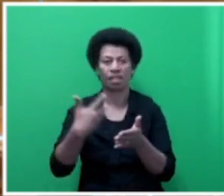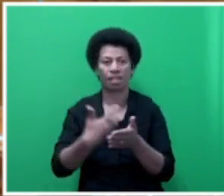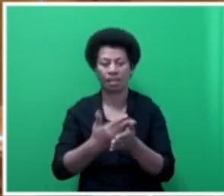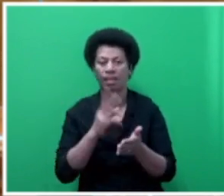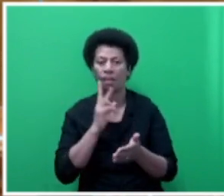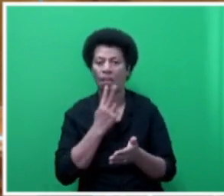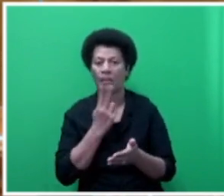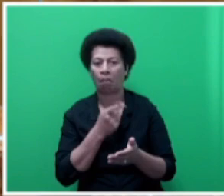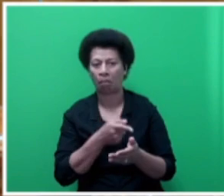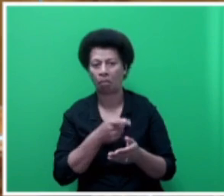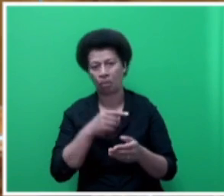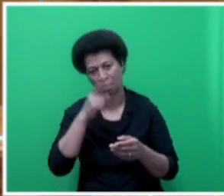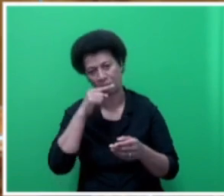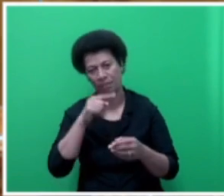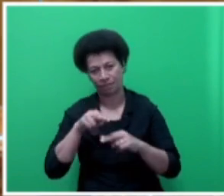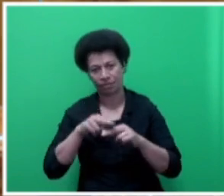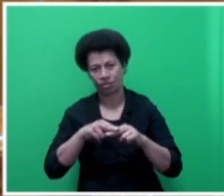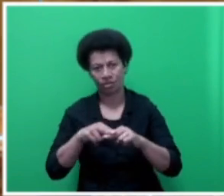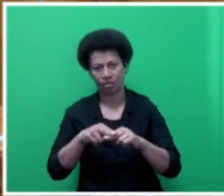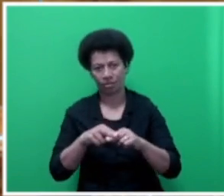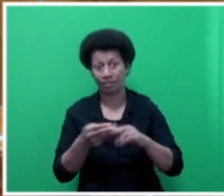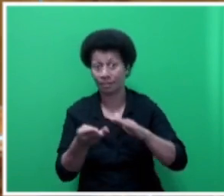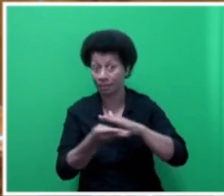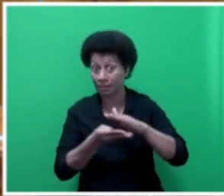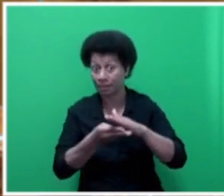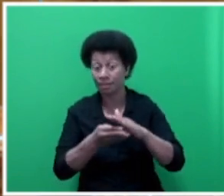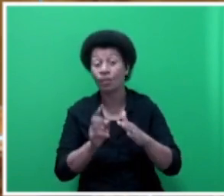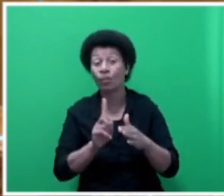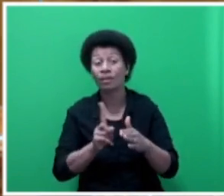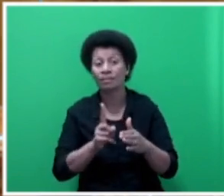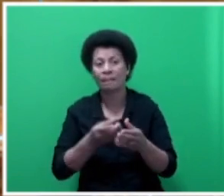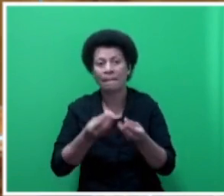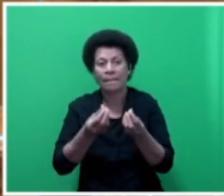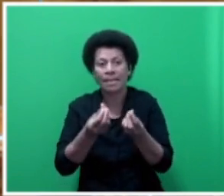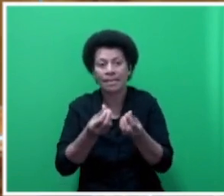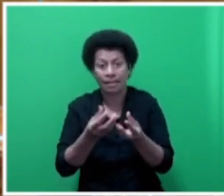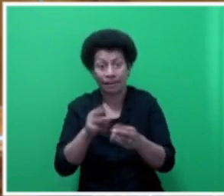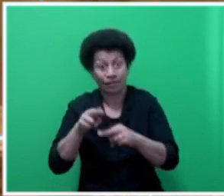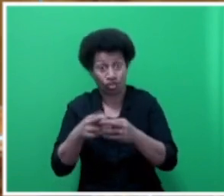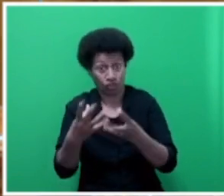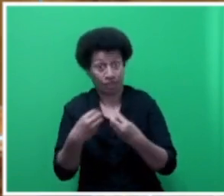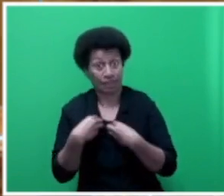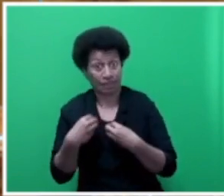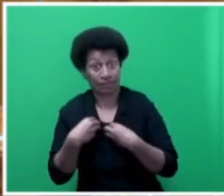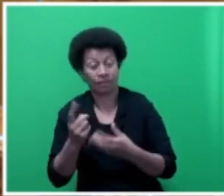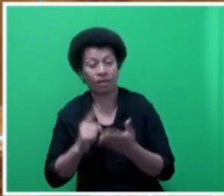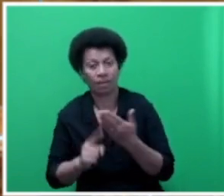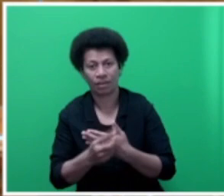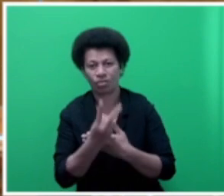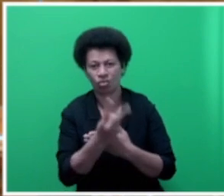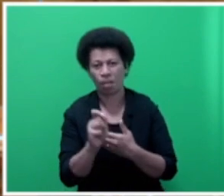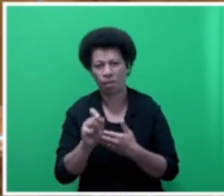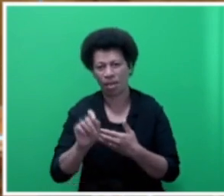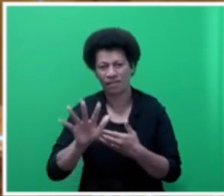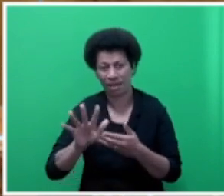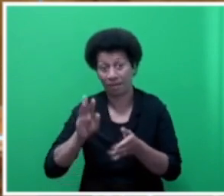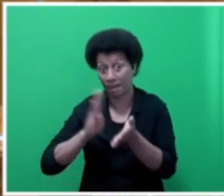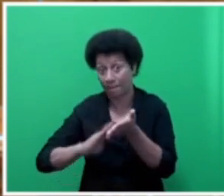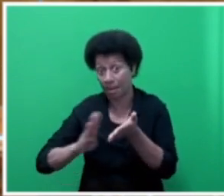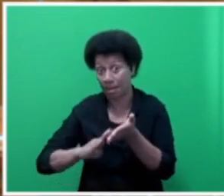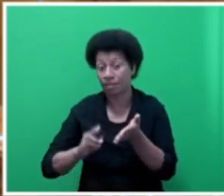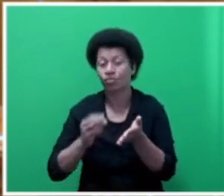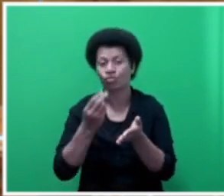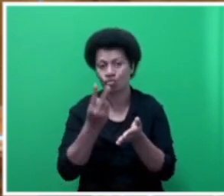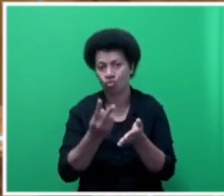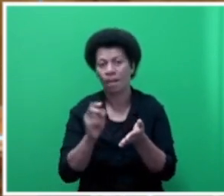basically, it is anticipated that the revenue is to increase from 2.085 billion to